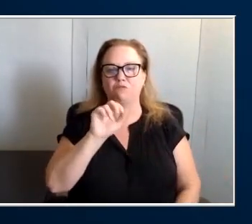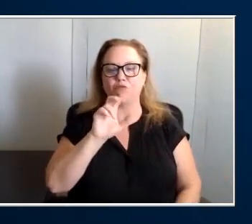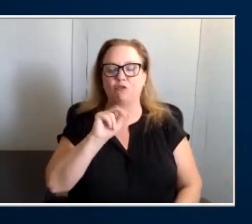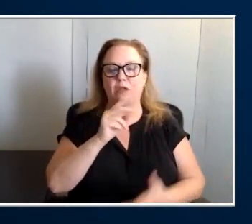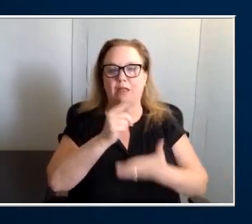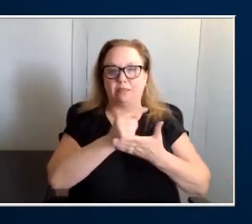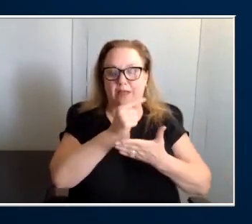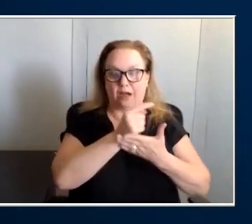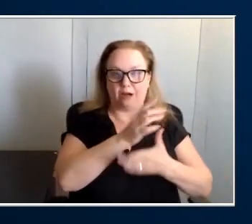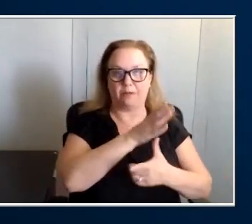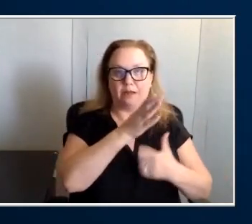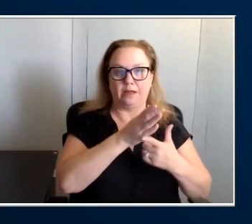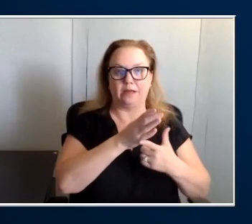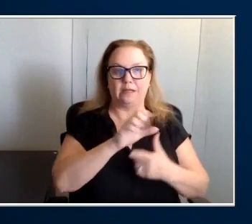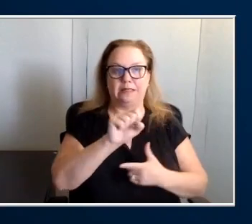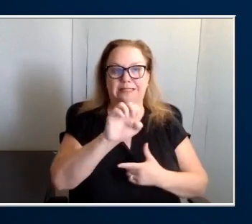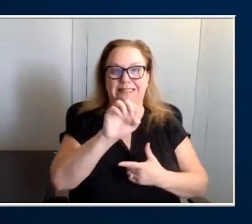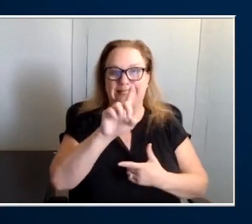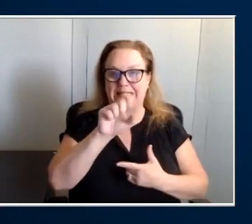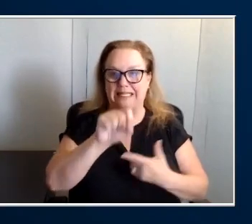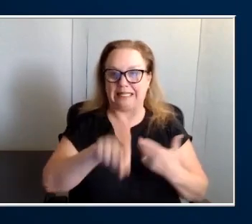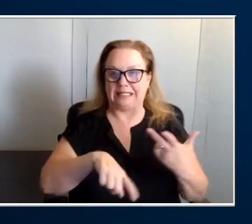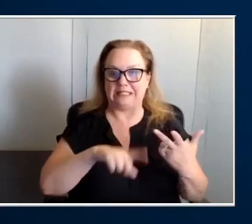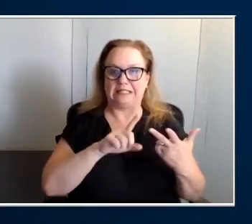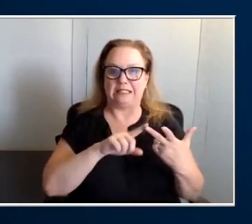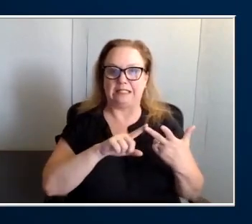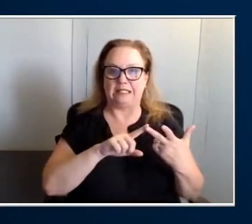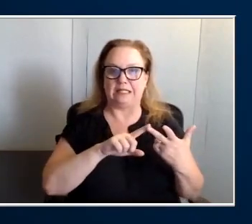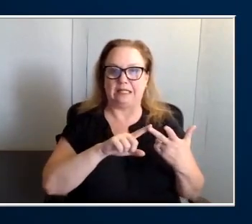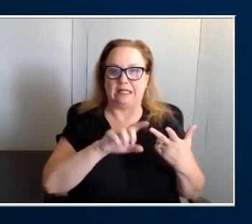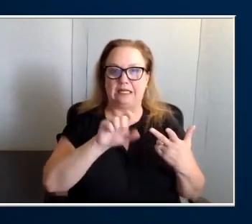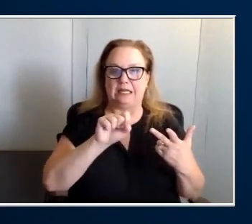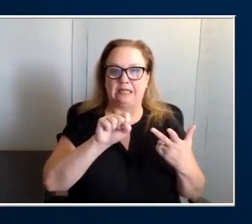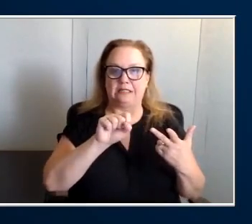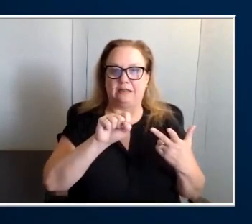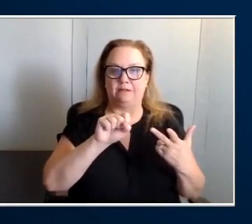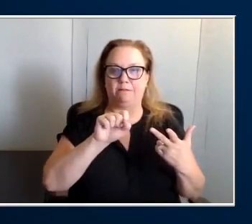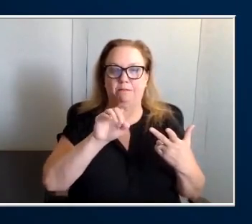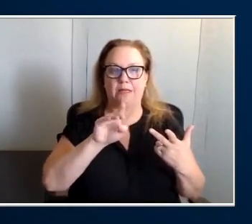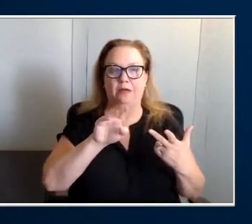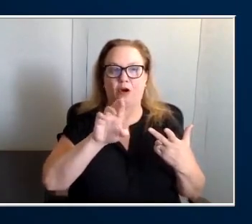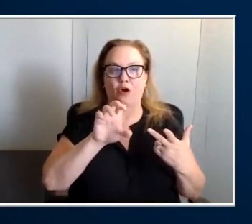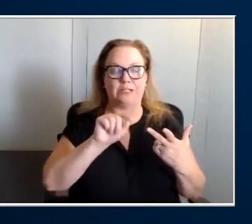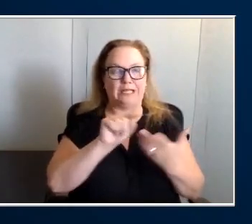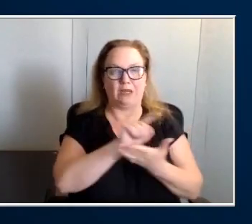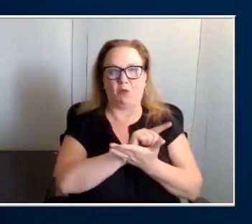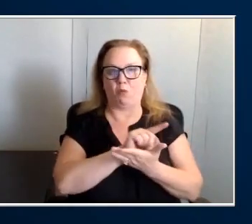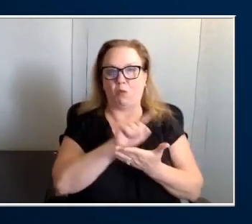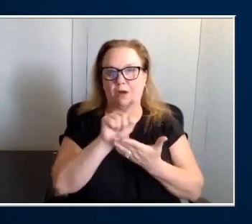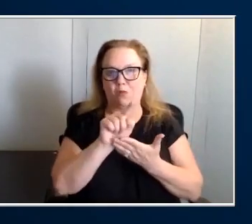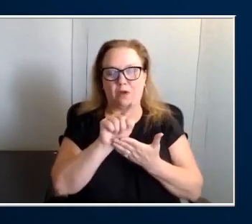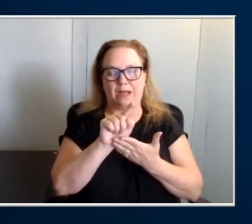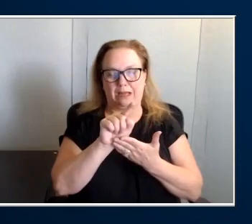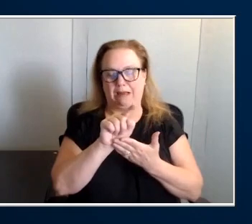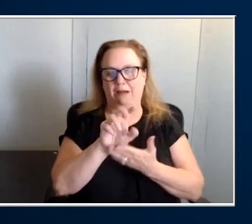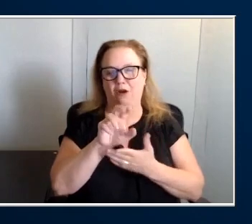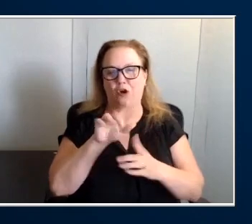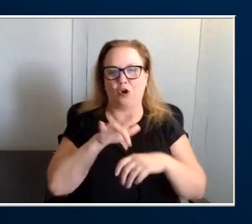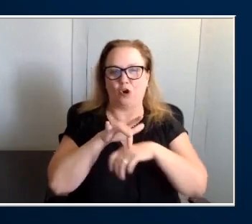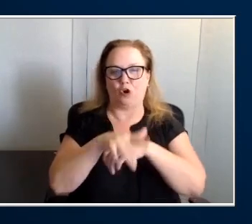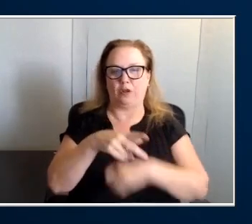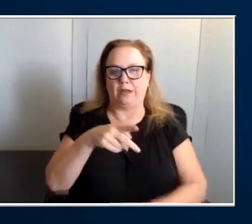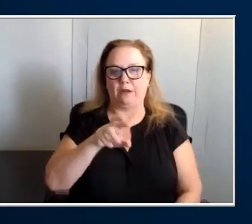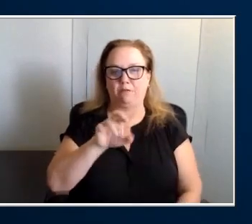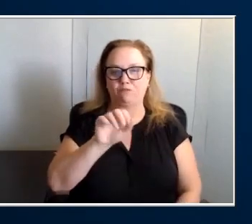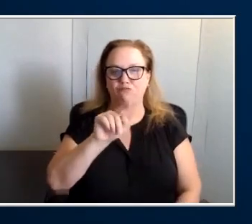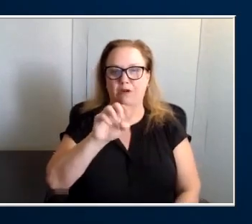to seeds, to SBRT, which is a very short 1-week form of radiation for early prostate cancer.